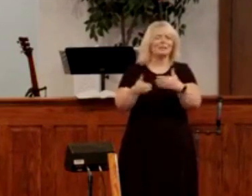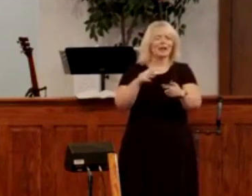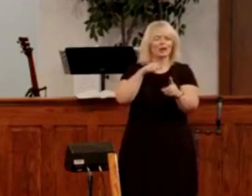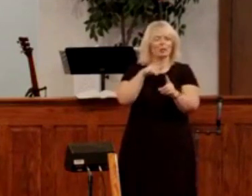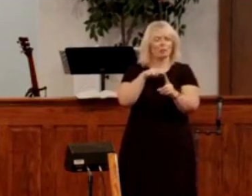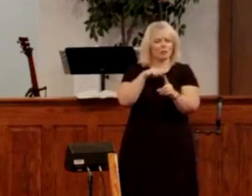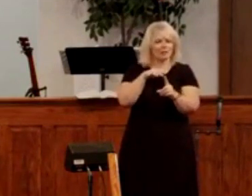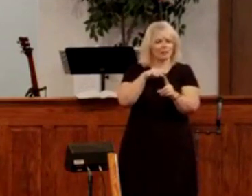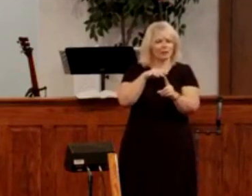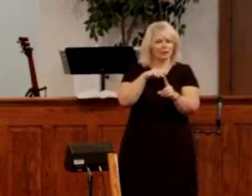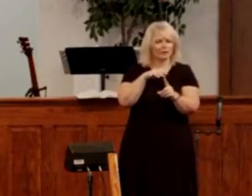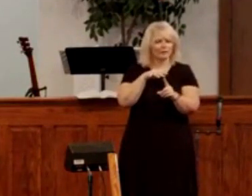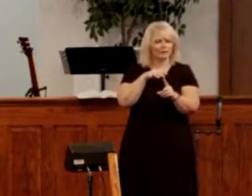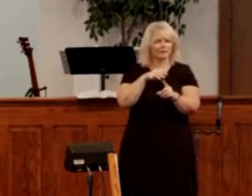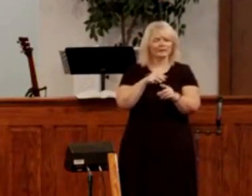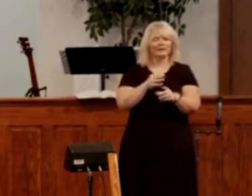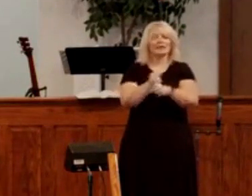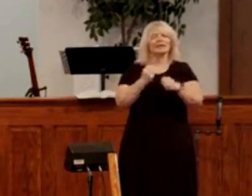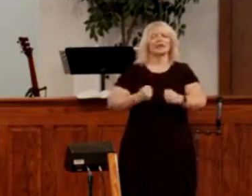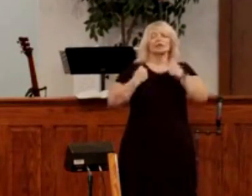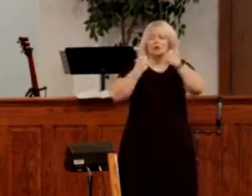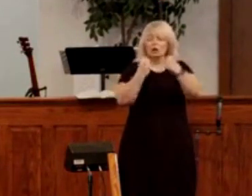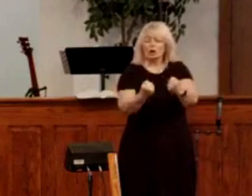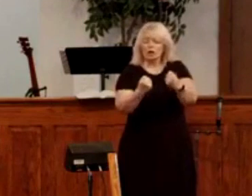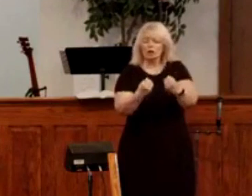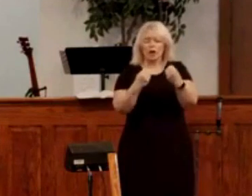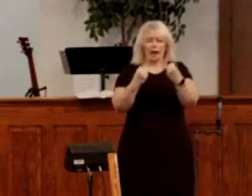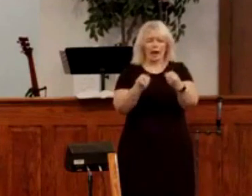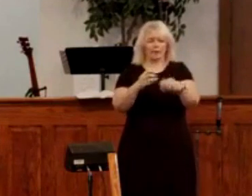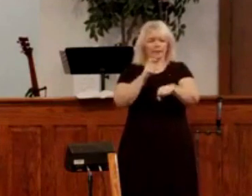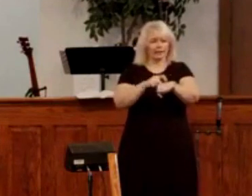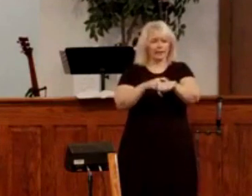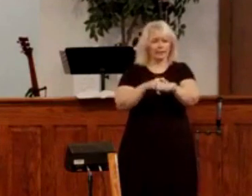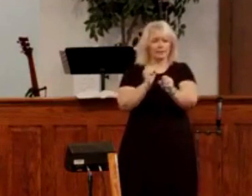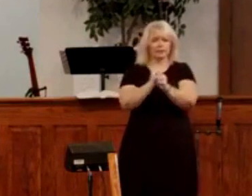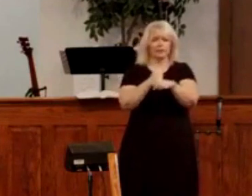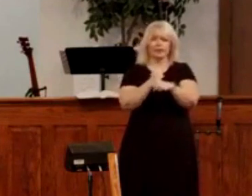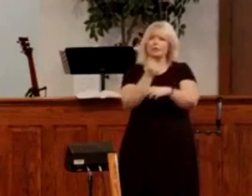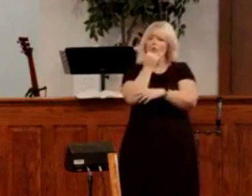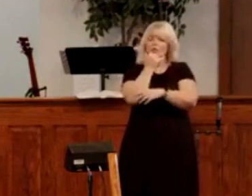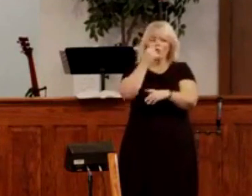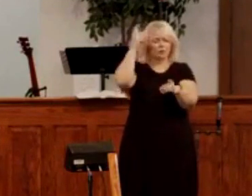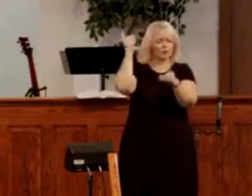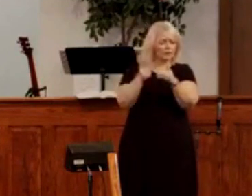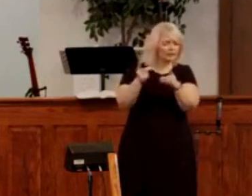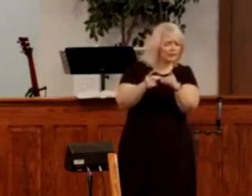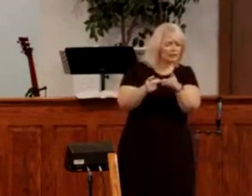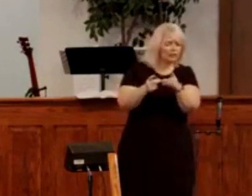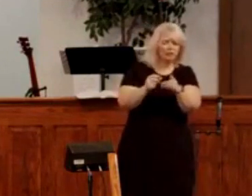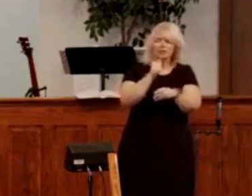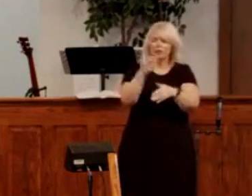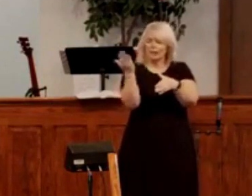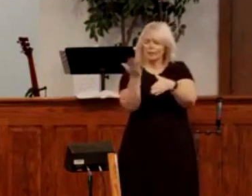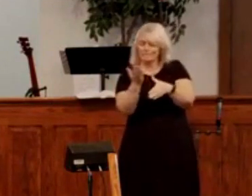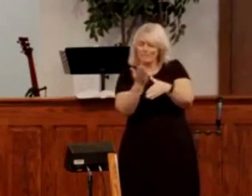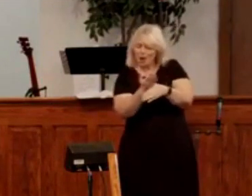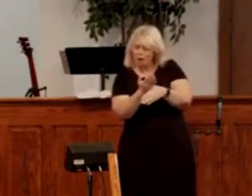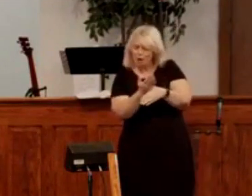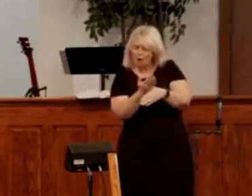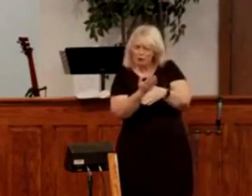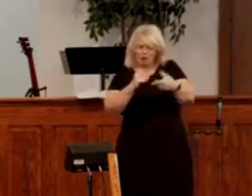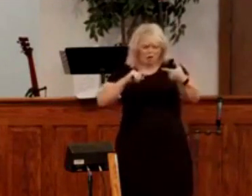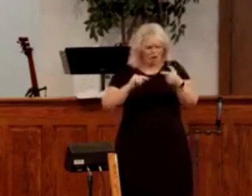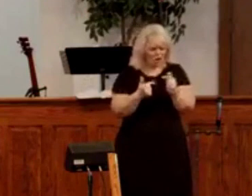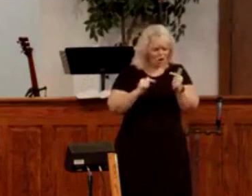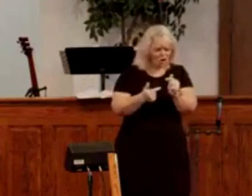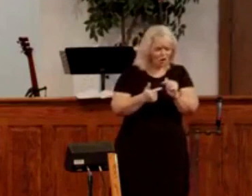takes courage, okay? How many times have you made the wrong decision simply because you didn't want to offend or you didn't want to hurt? And you